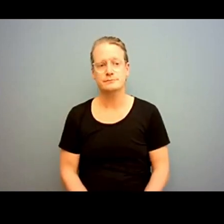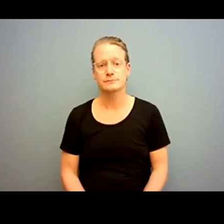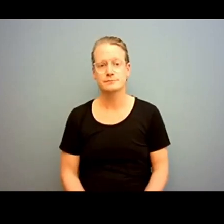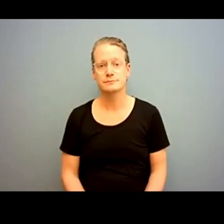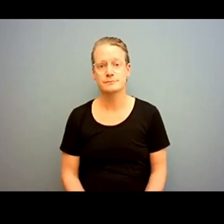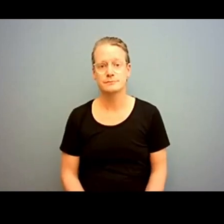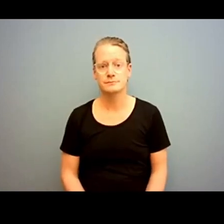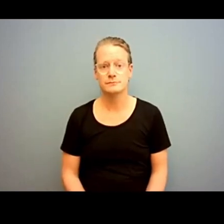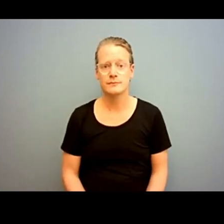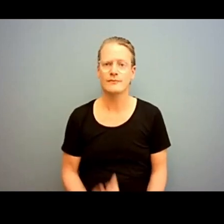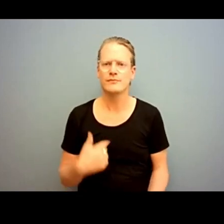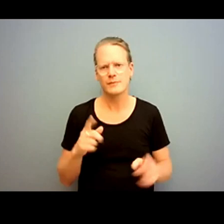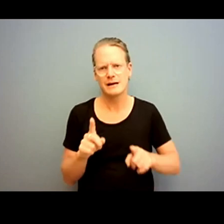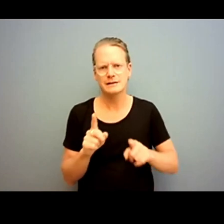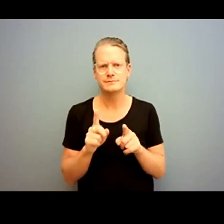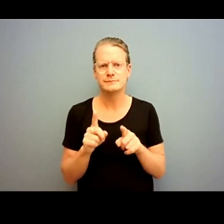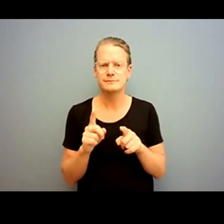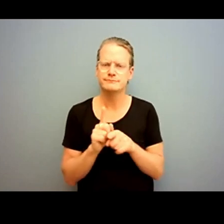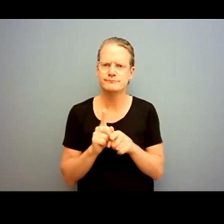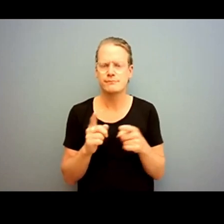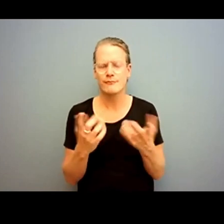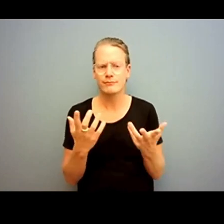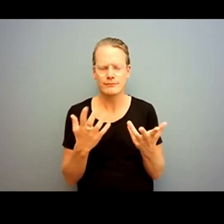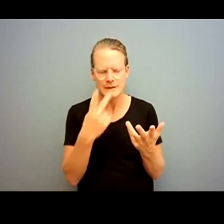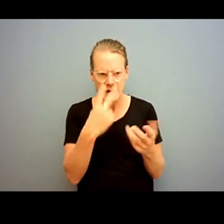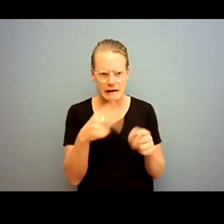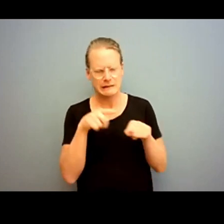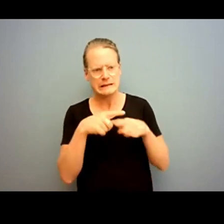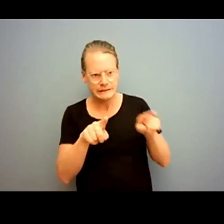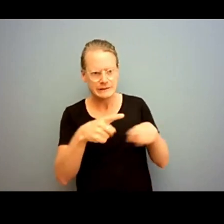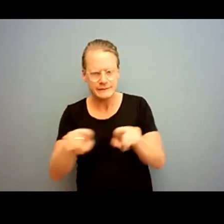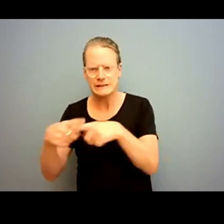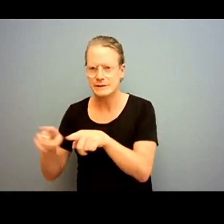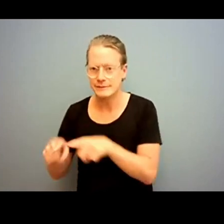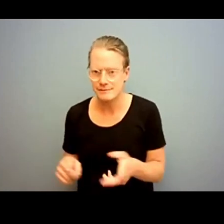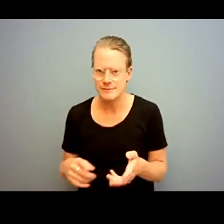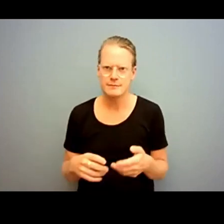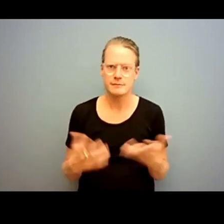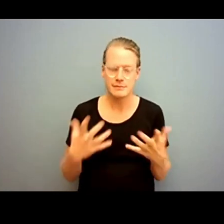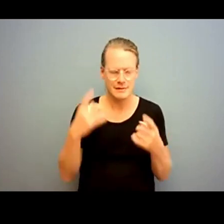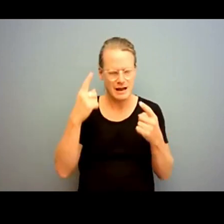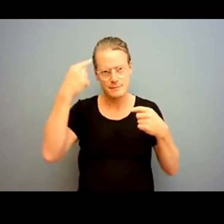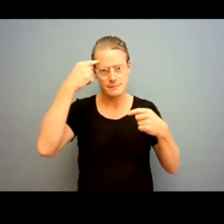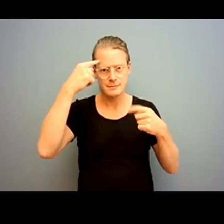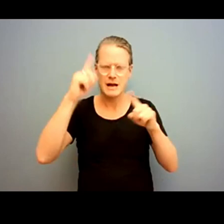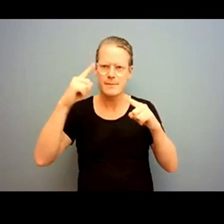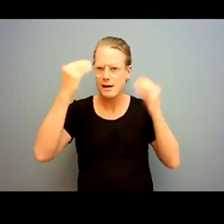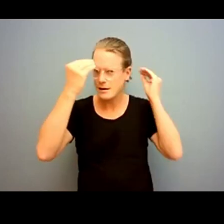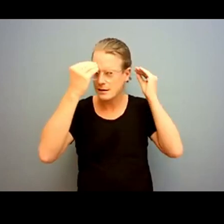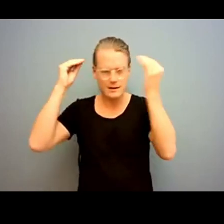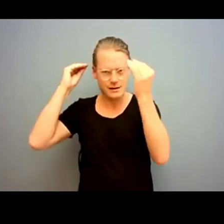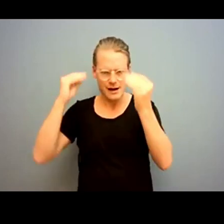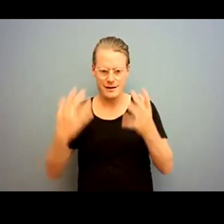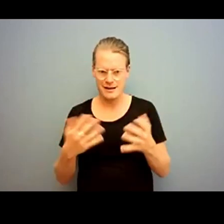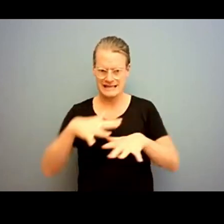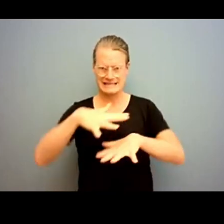of questions once you shift to an intersectional framework. Why do I say that?